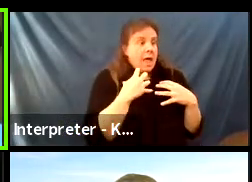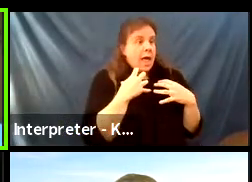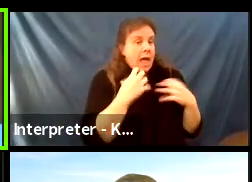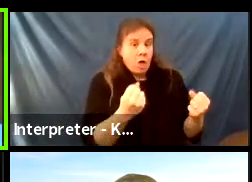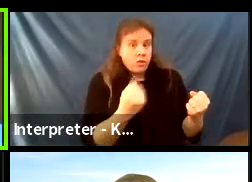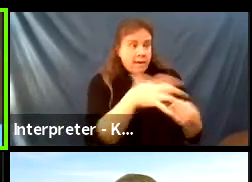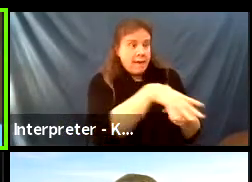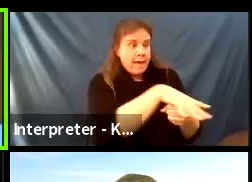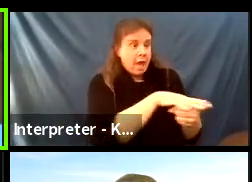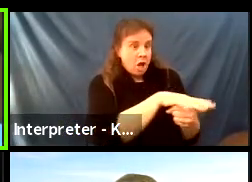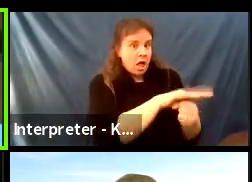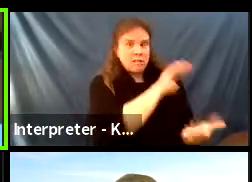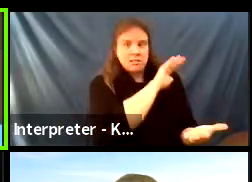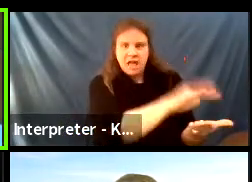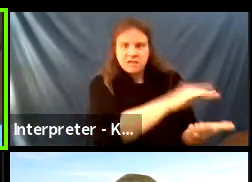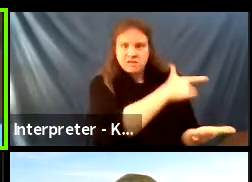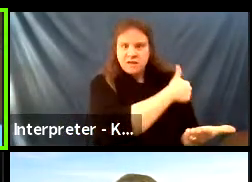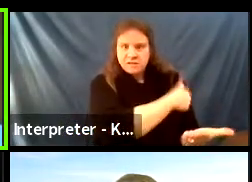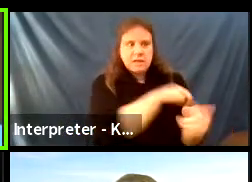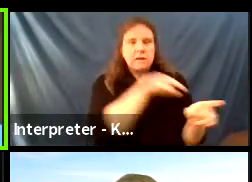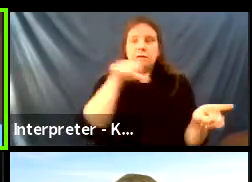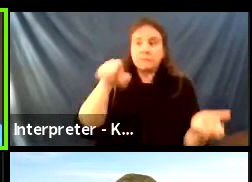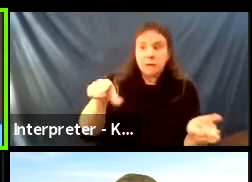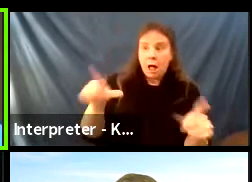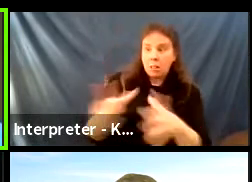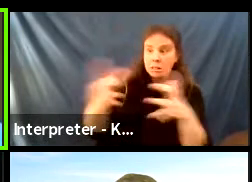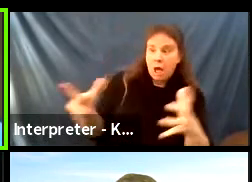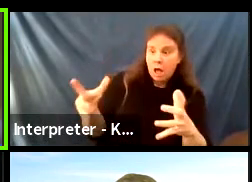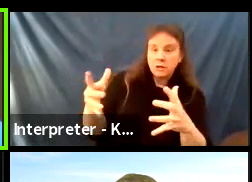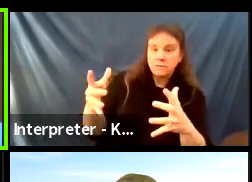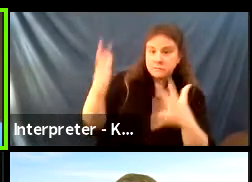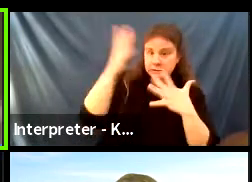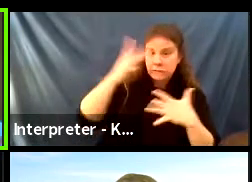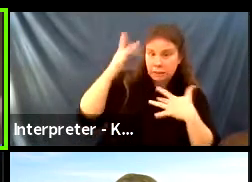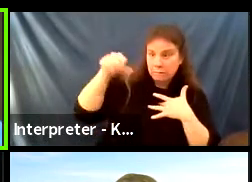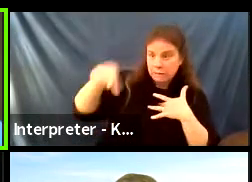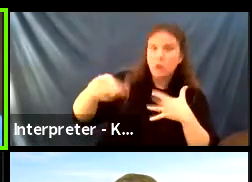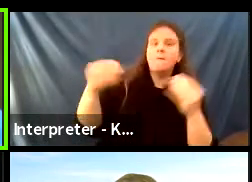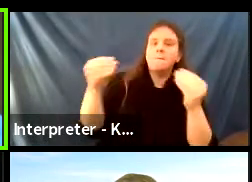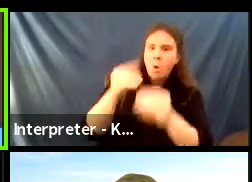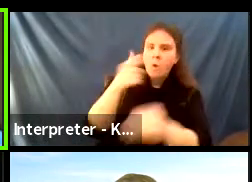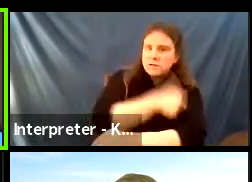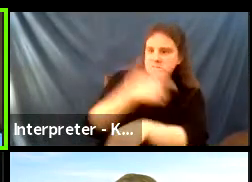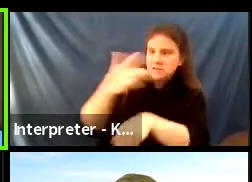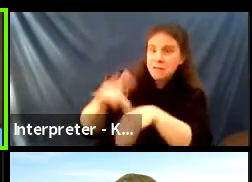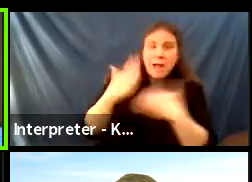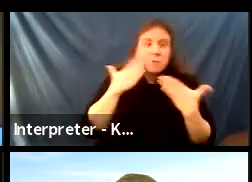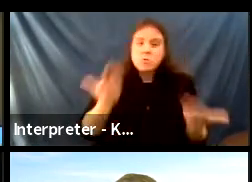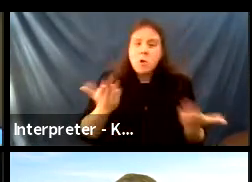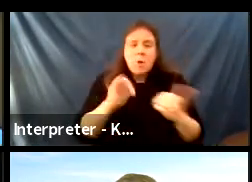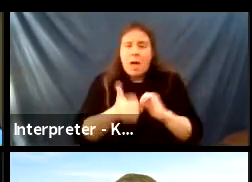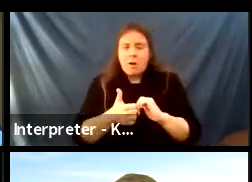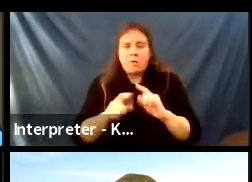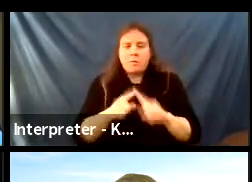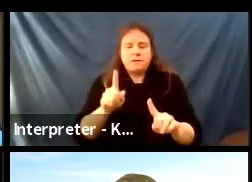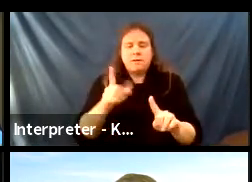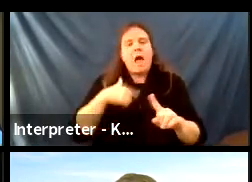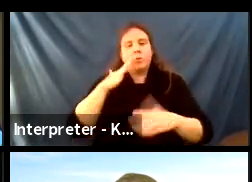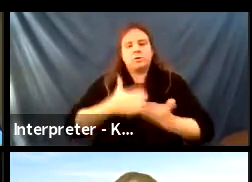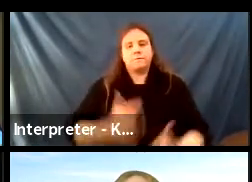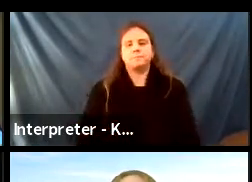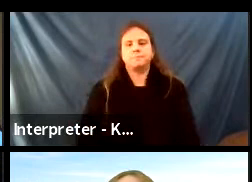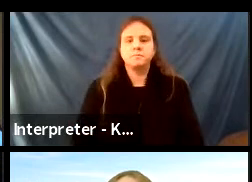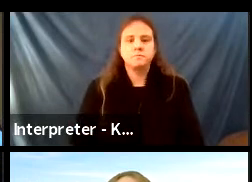that really is infused with the real capacity and equity issues we have. So I'll stop there, but that's my point. All right, thanks,